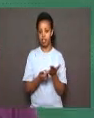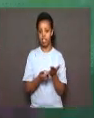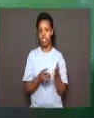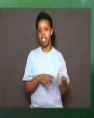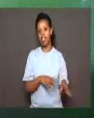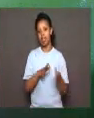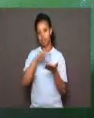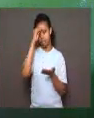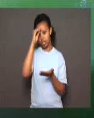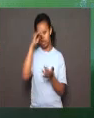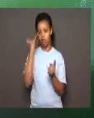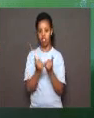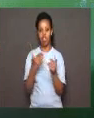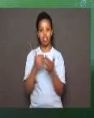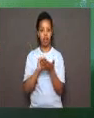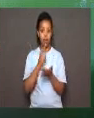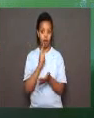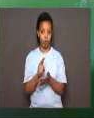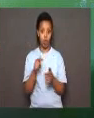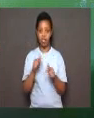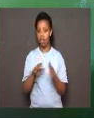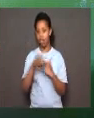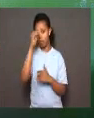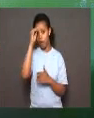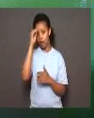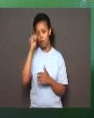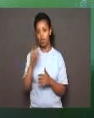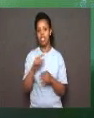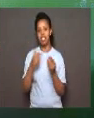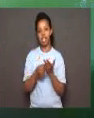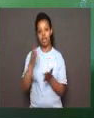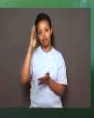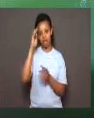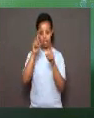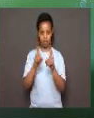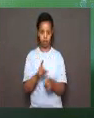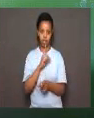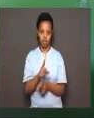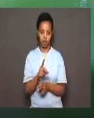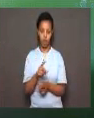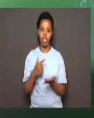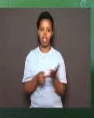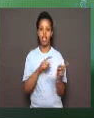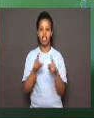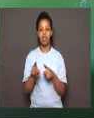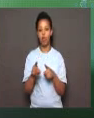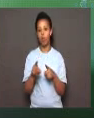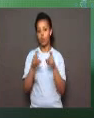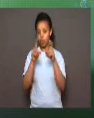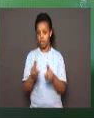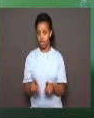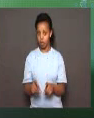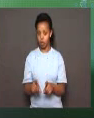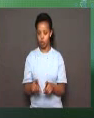lesson. Today, we learned about Benedict's test, which is a test for